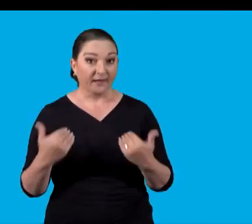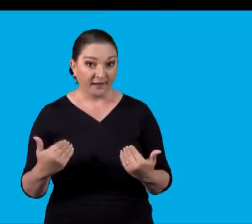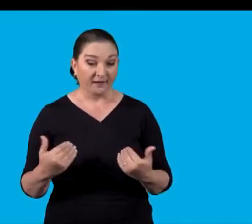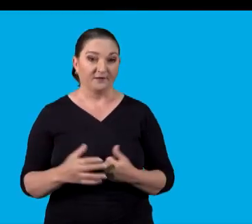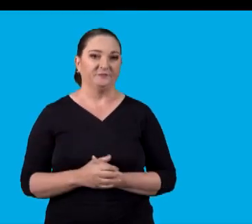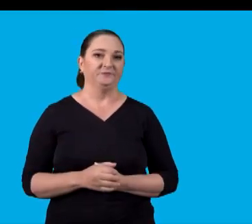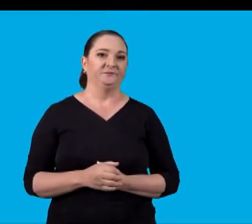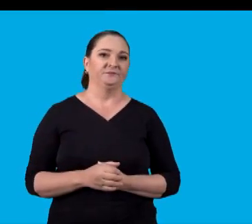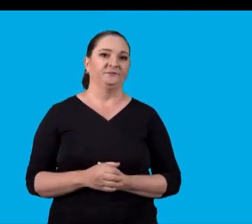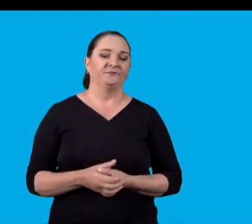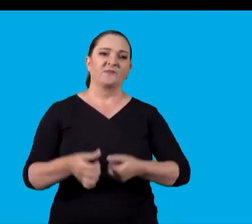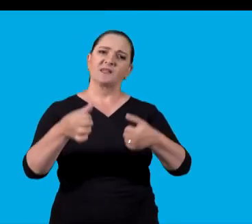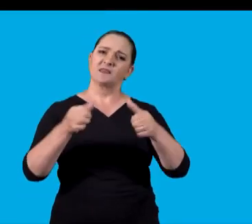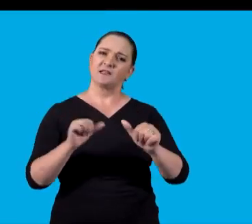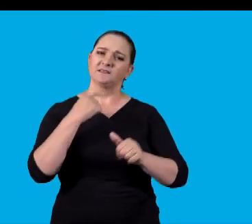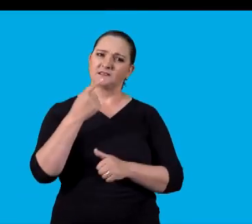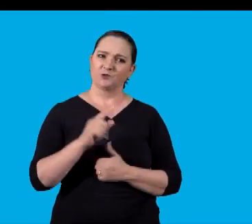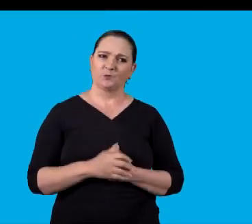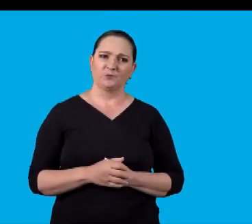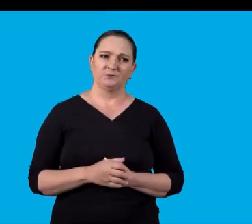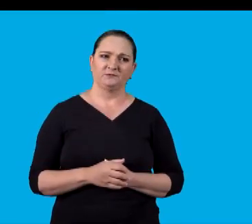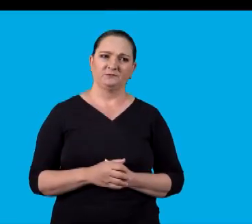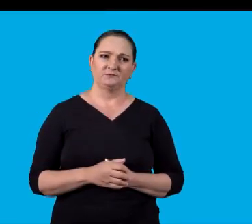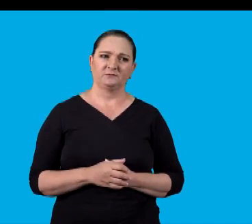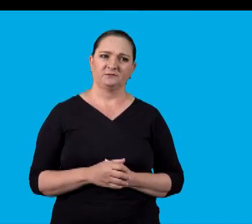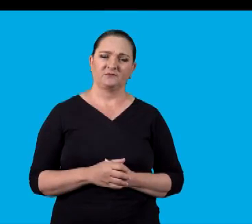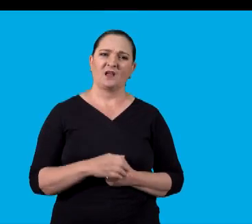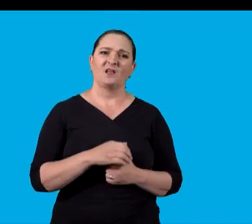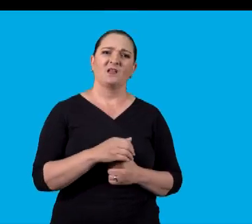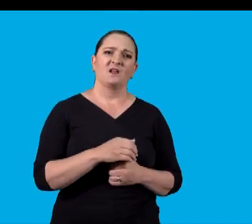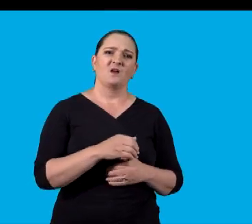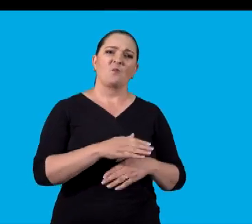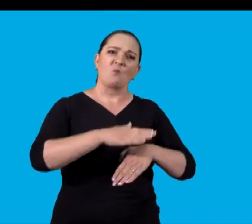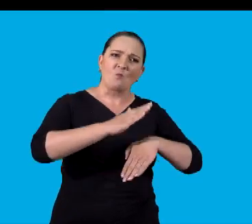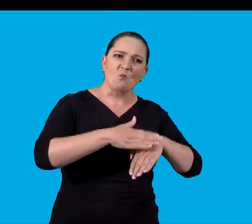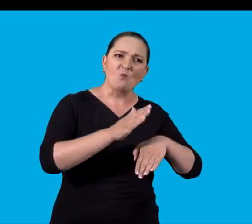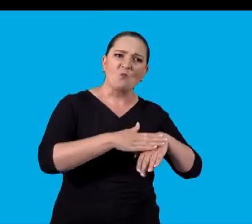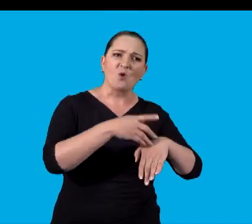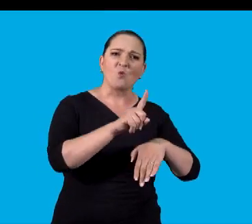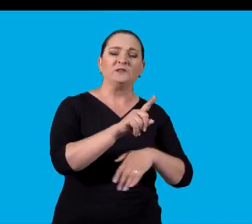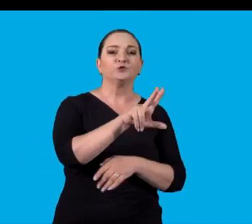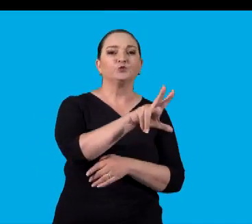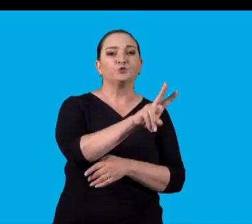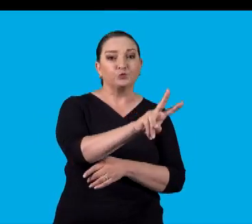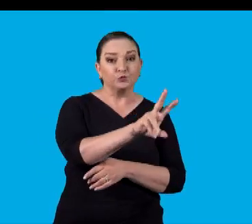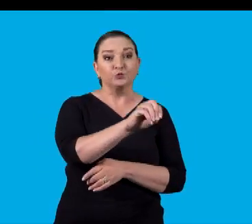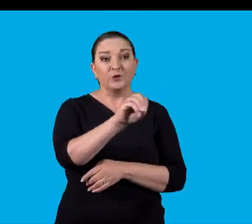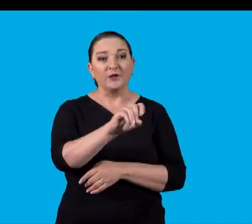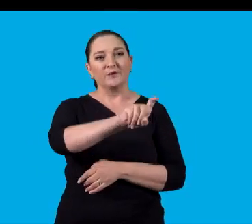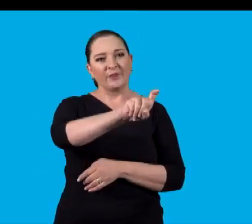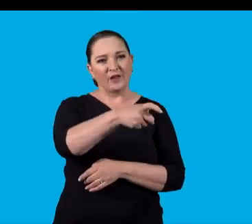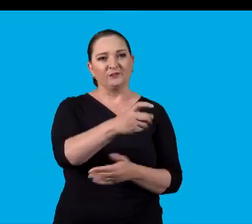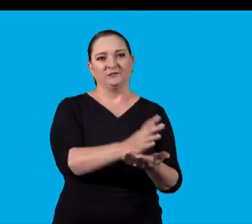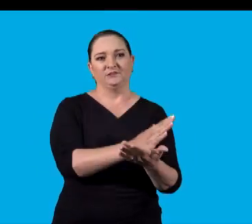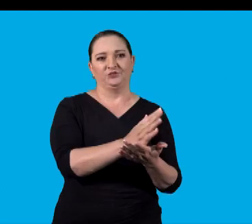beginning. Let's go. We are then told a further 200,000 shares were issued on this date.